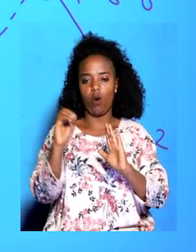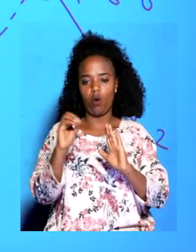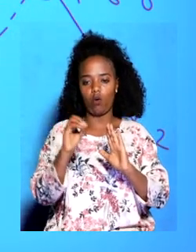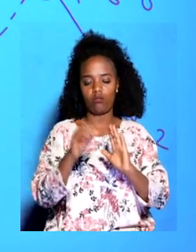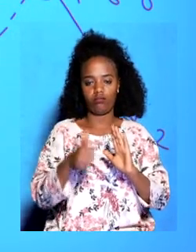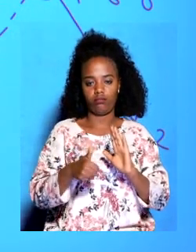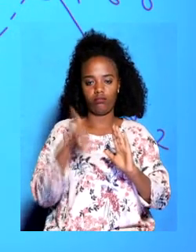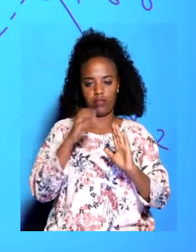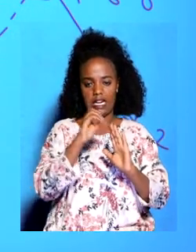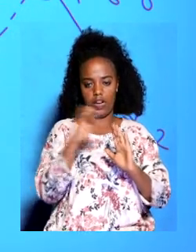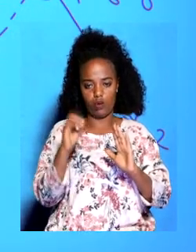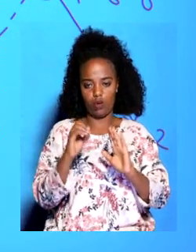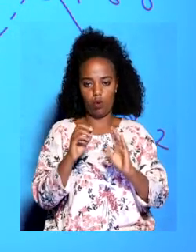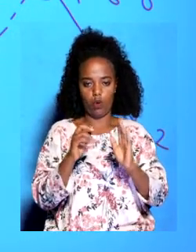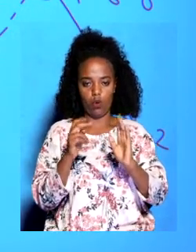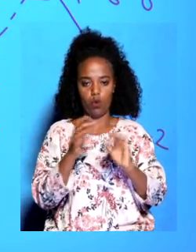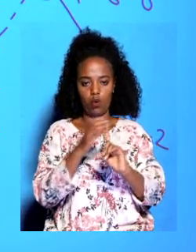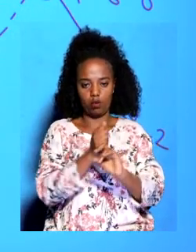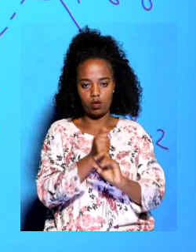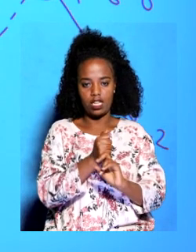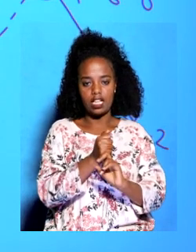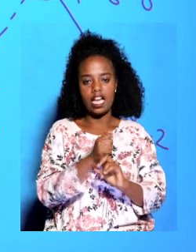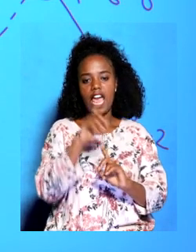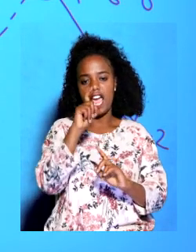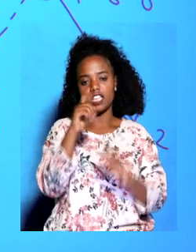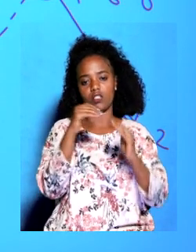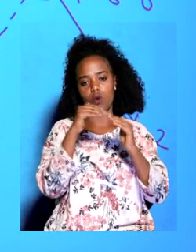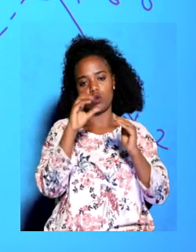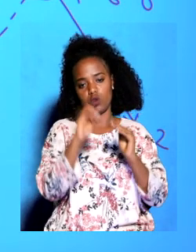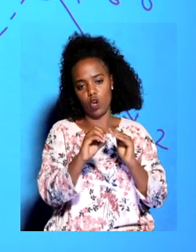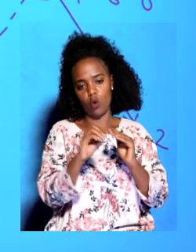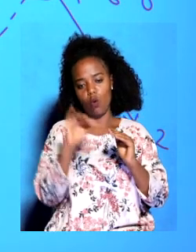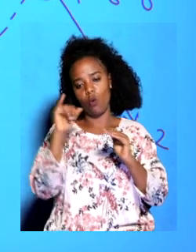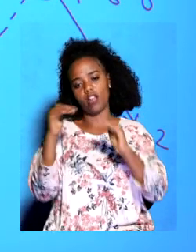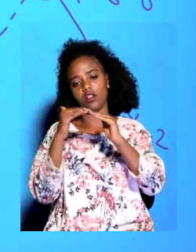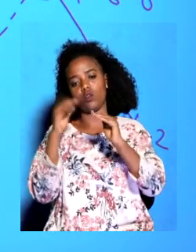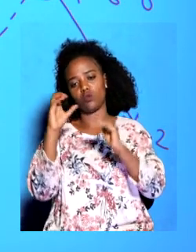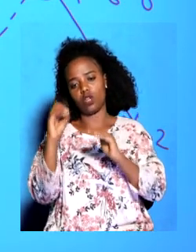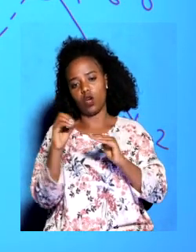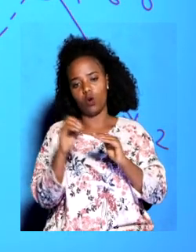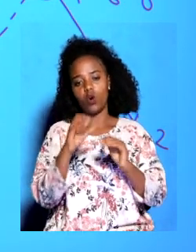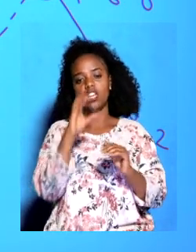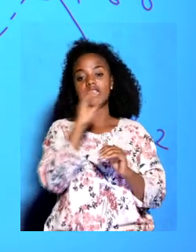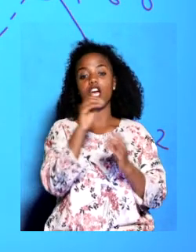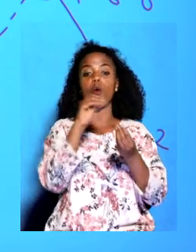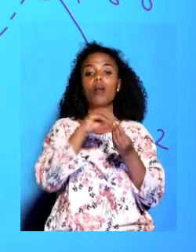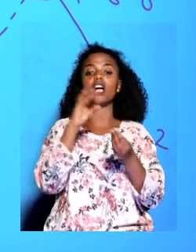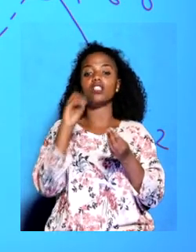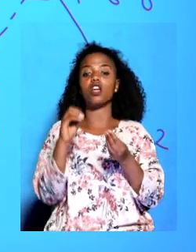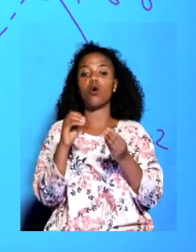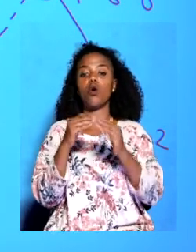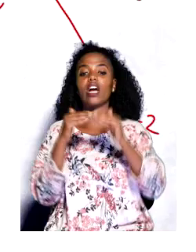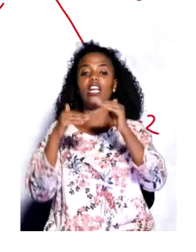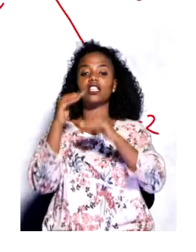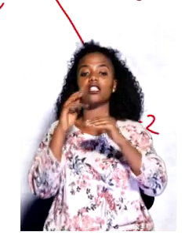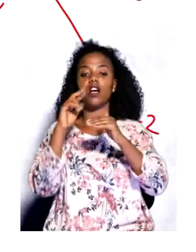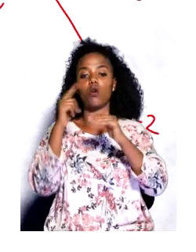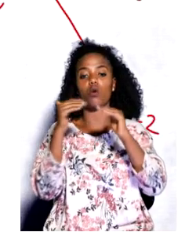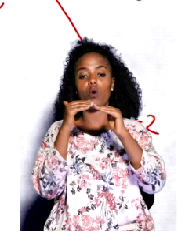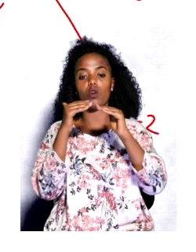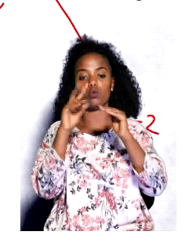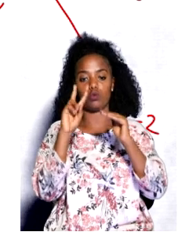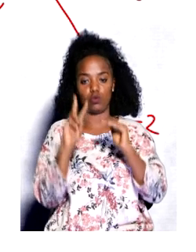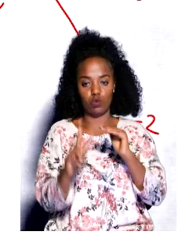put this origin here, x and y 0, 0, 0 plus 0 greater or equal to 2. This